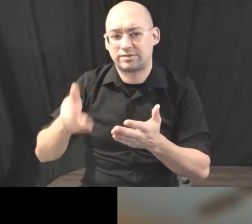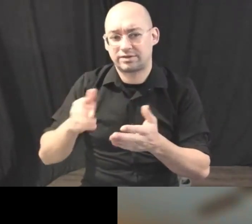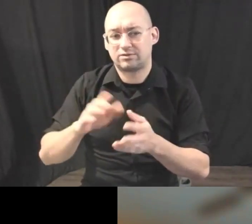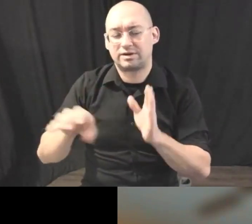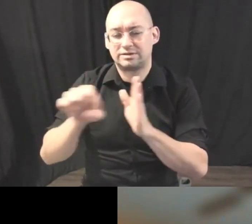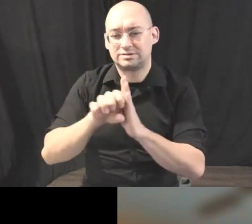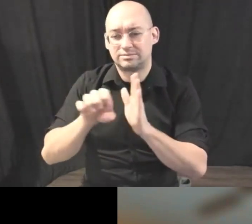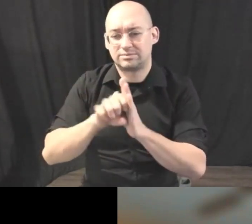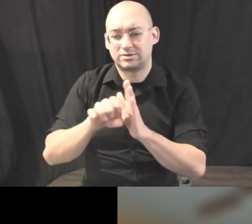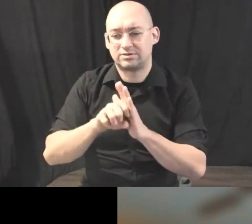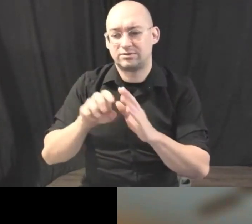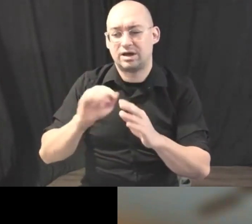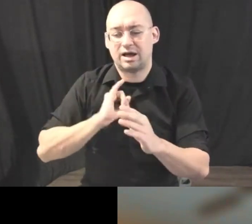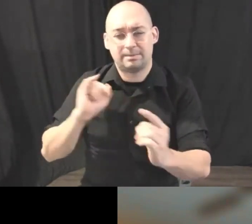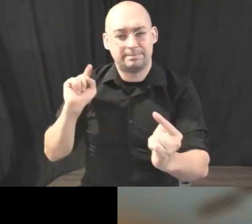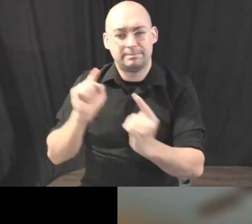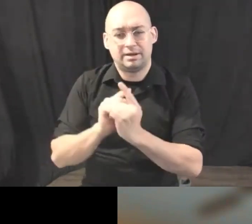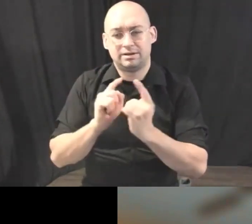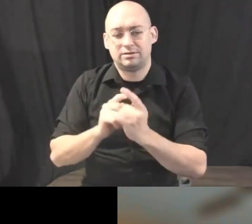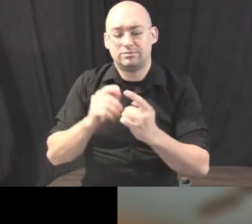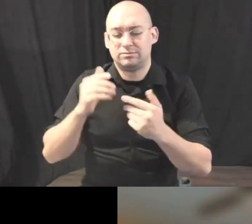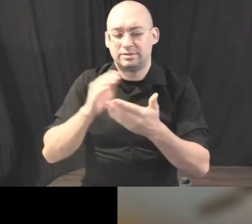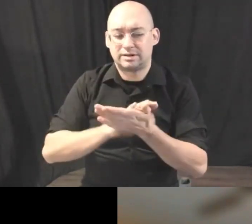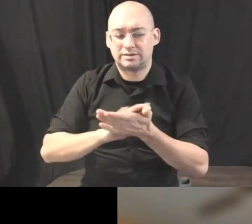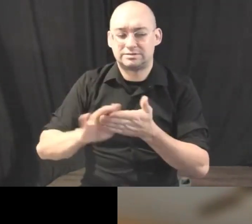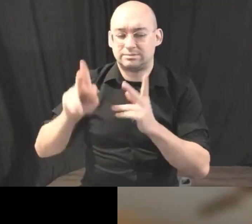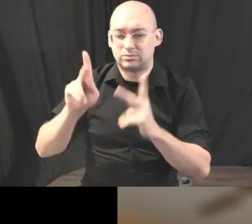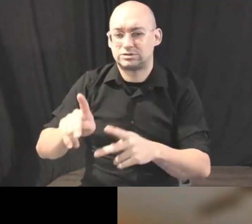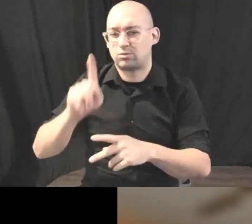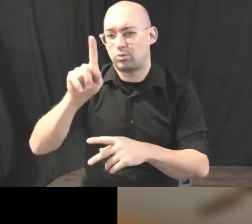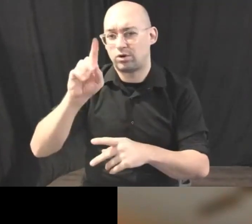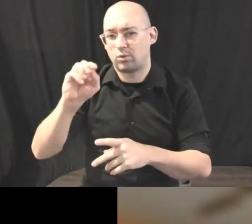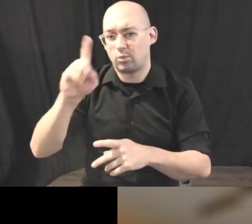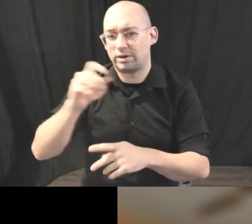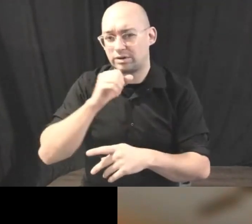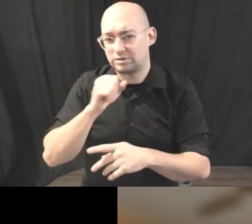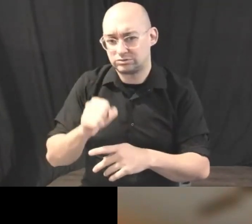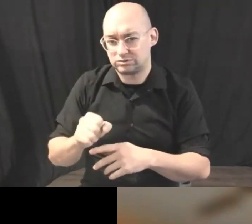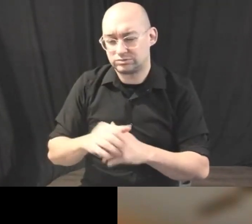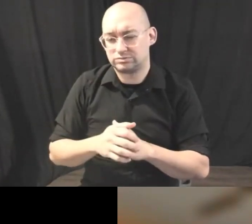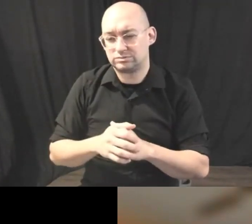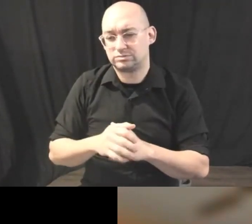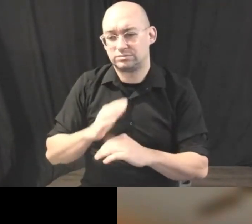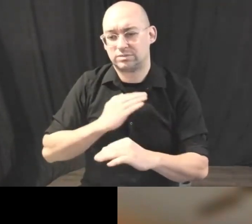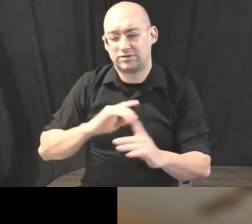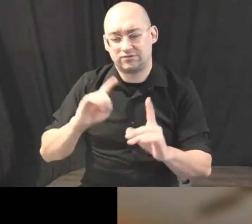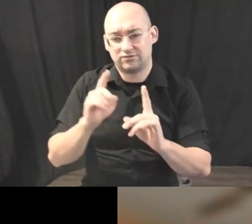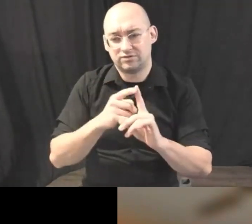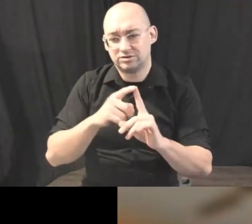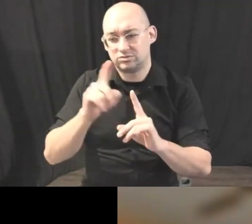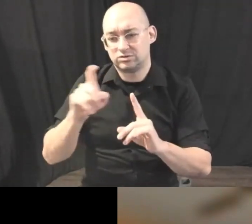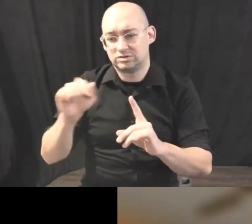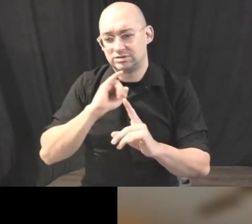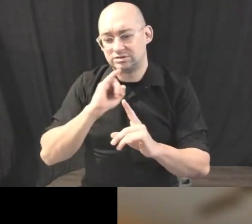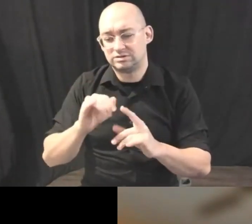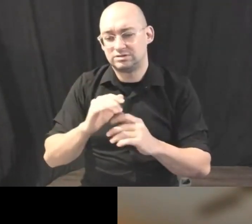met a very wonderful resident who was 101. And my very first immediate question is, why